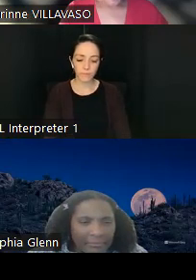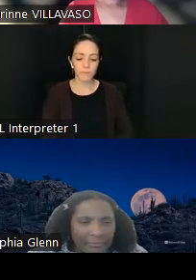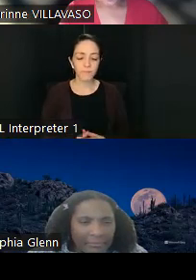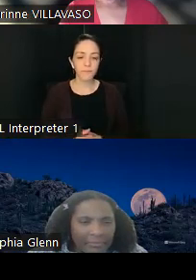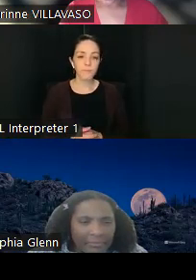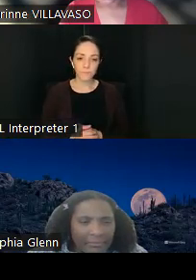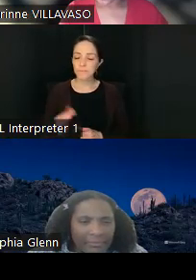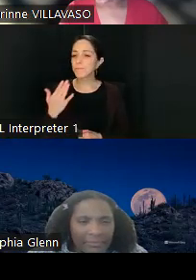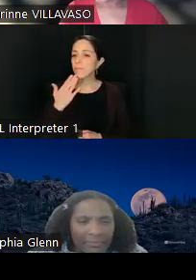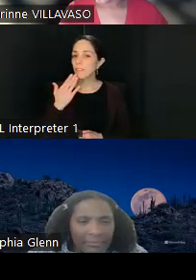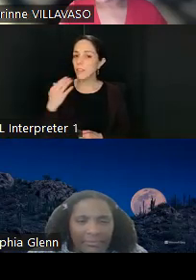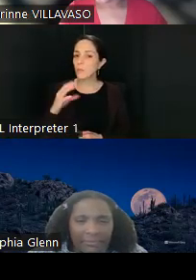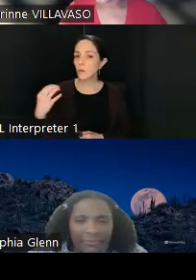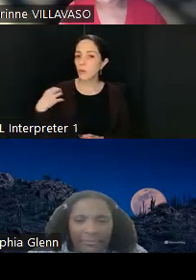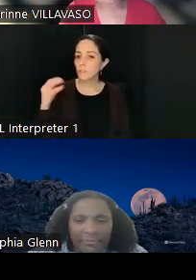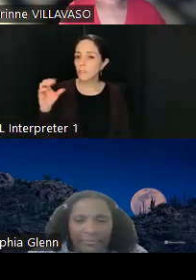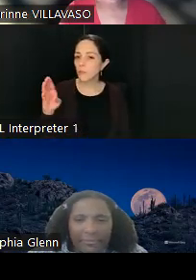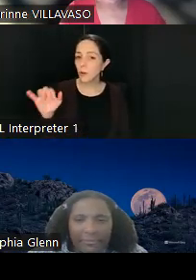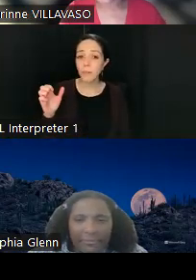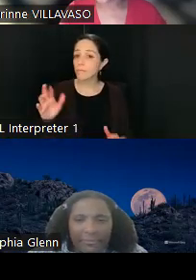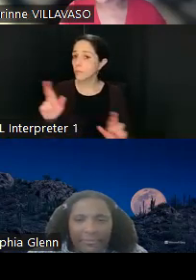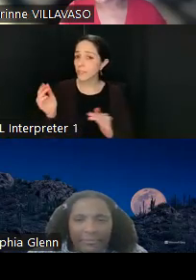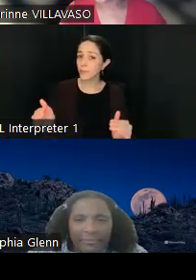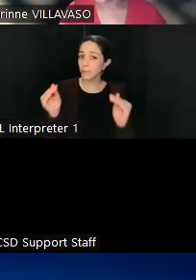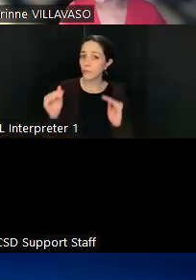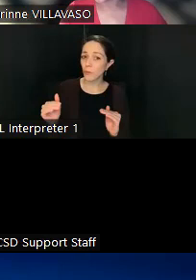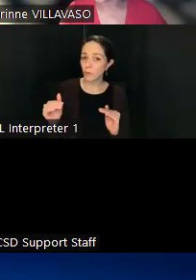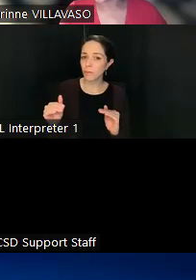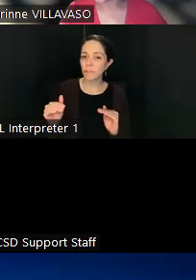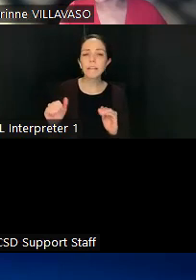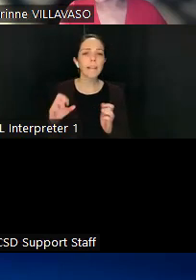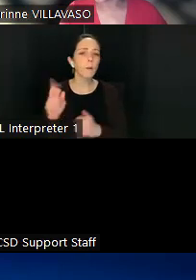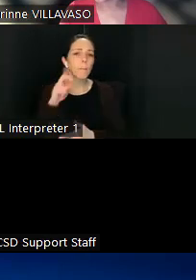Now, may we move forward and possibly circle back to this?